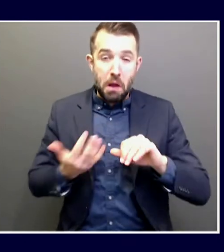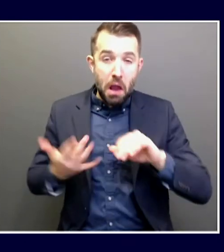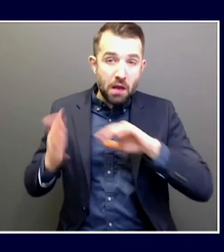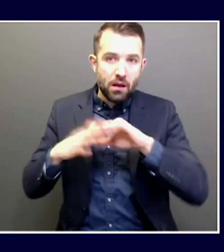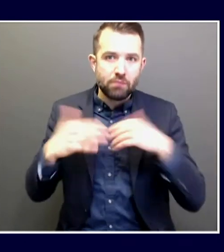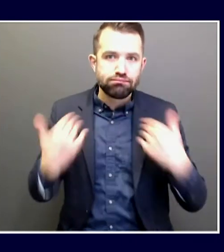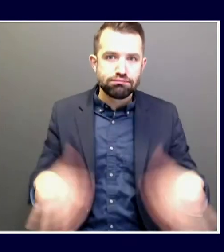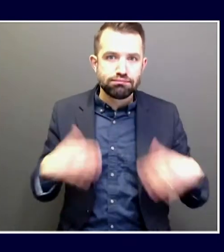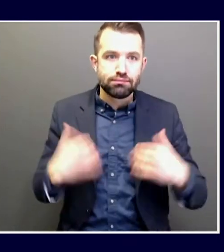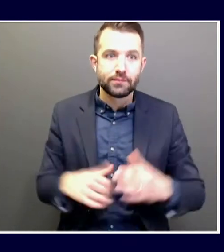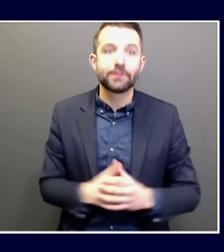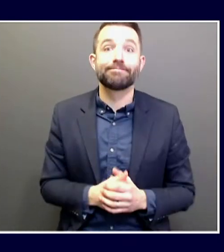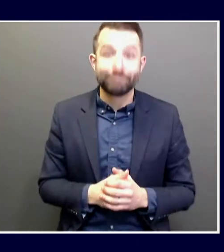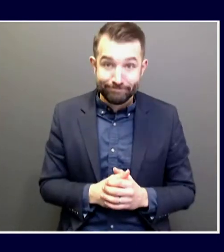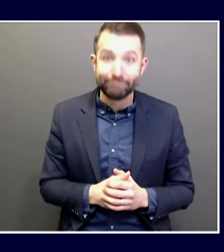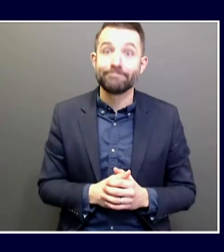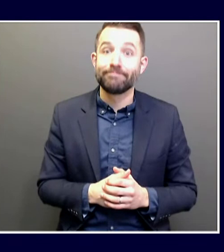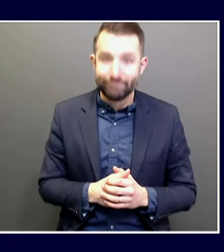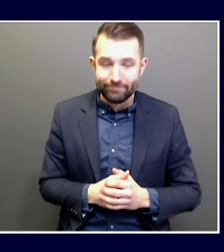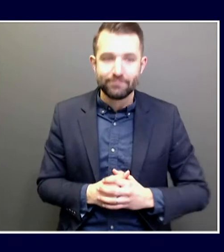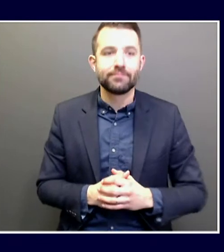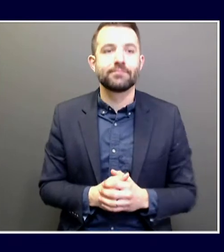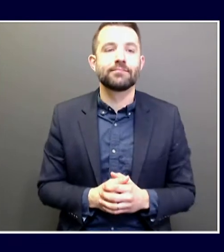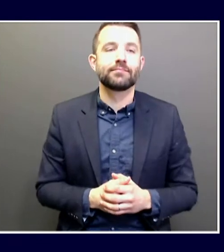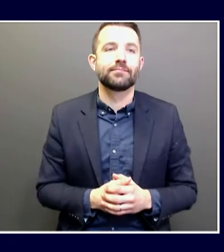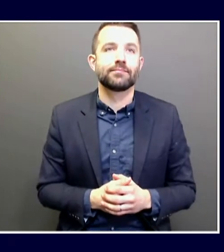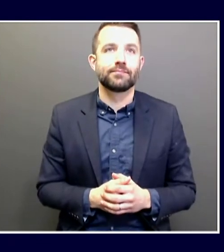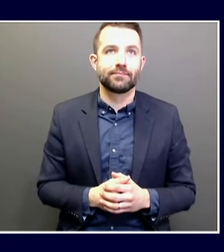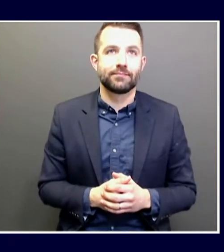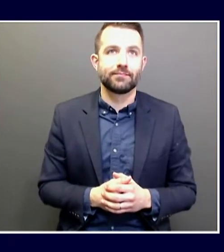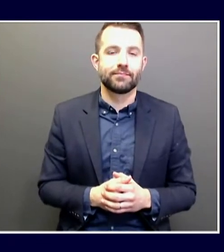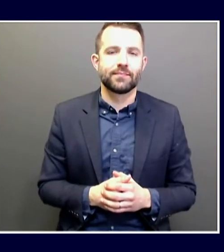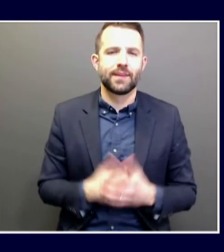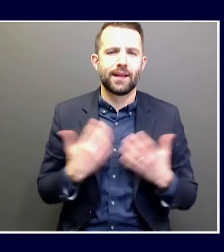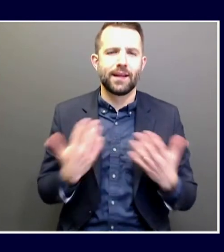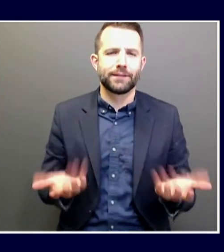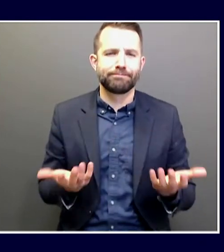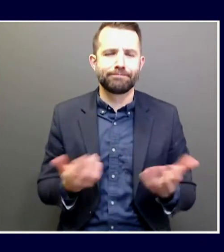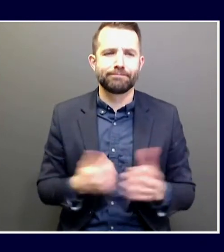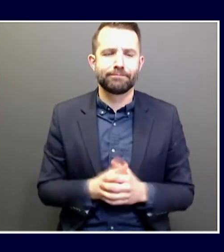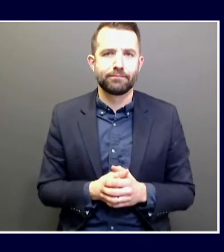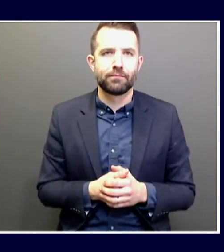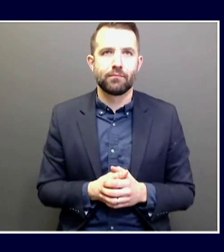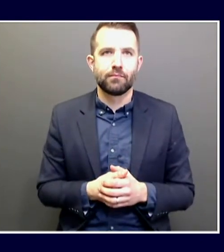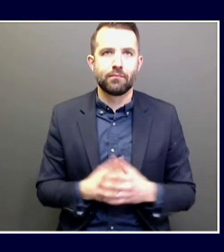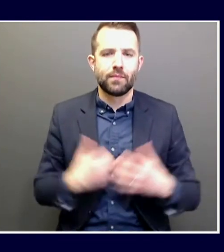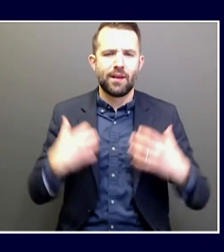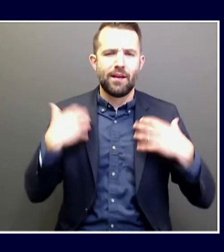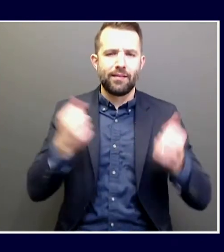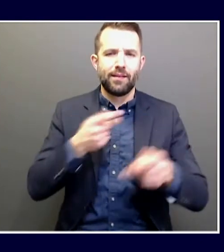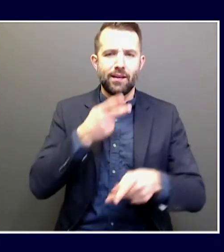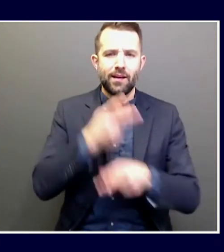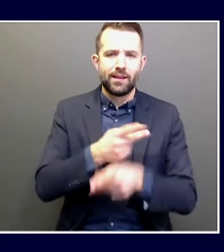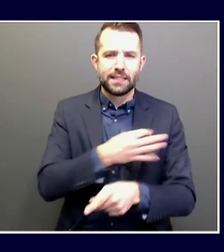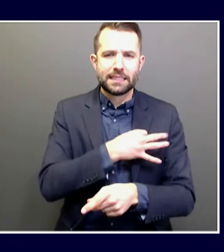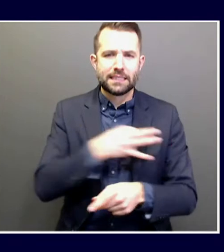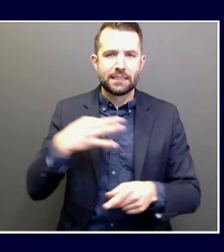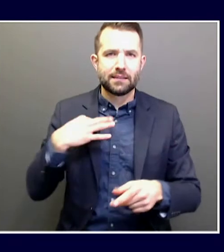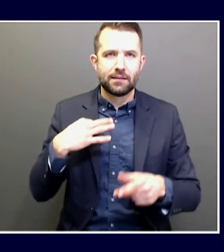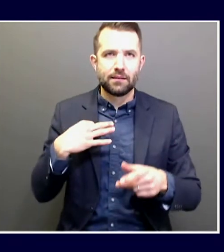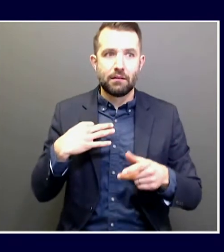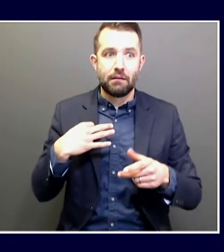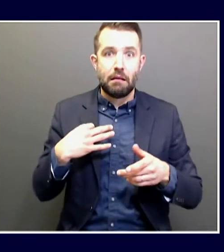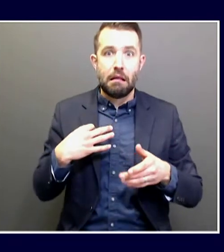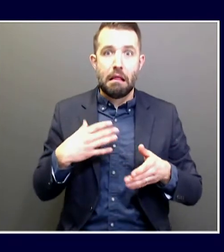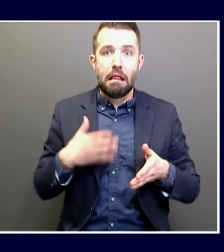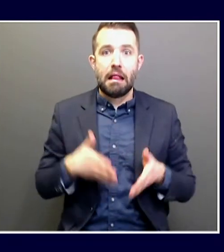is correct, Amy. Yeah. With healthcare workers being allowed to go back to work while they're symptomatic in some